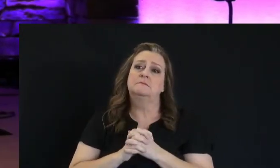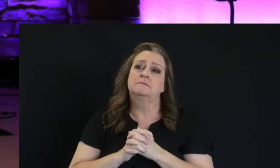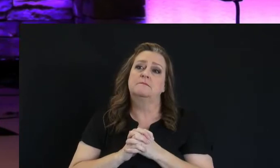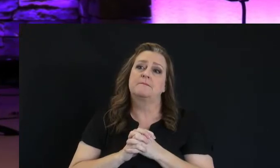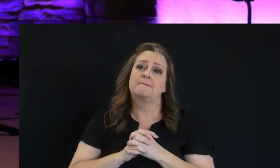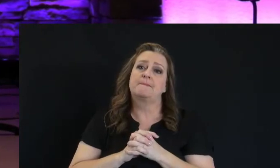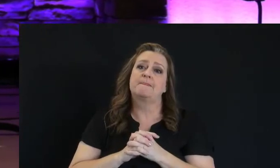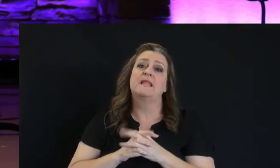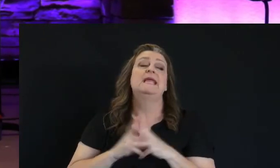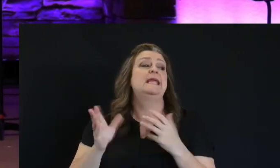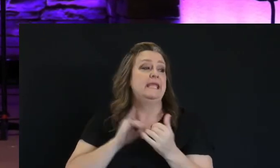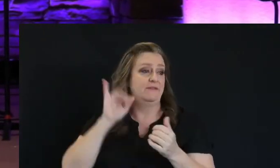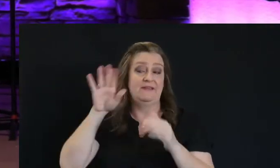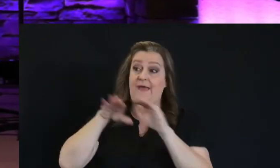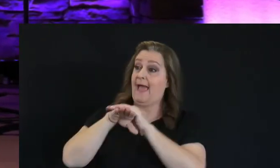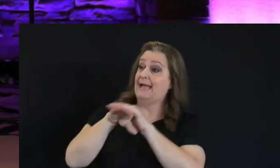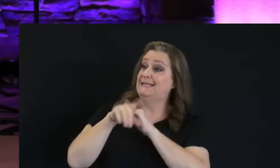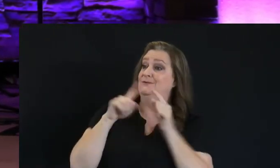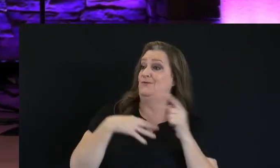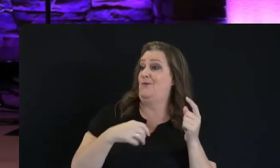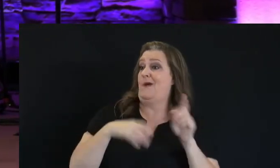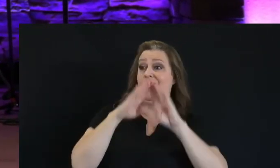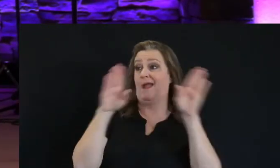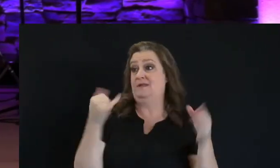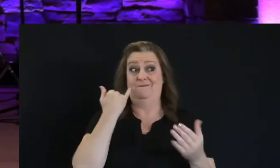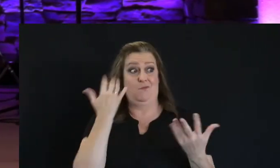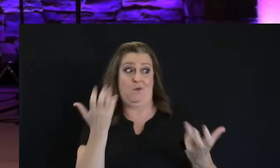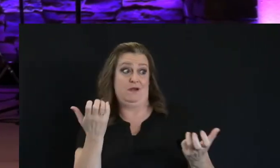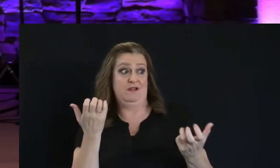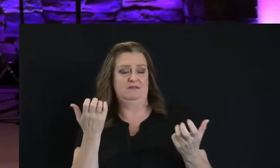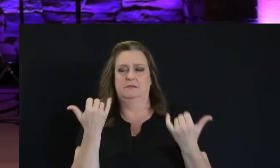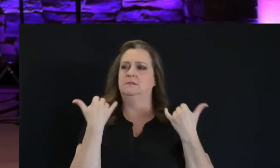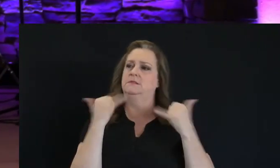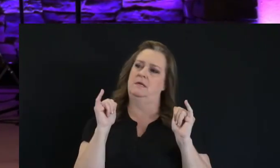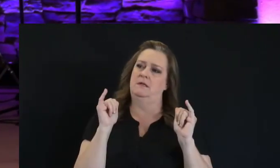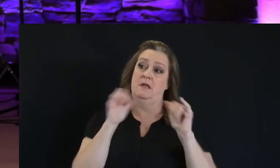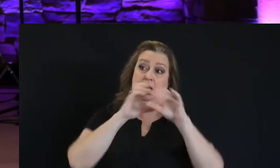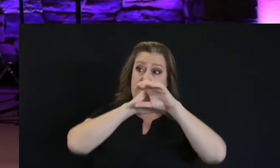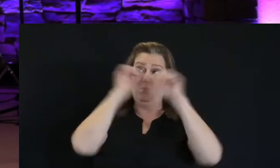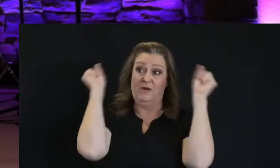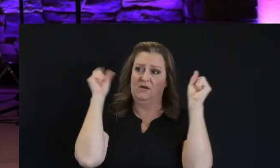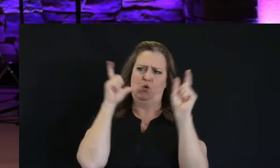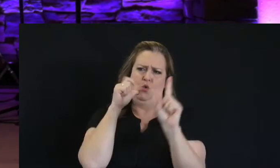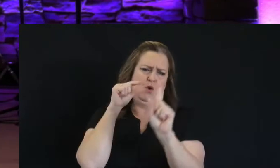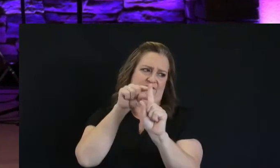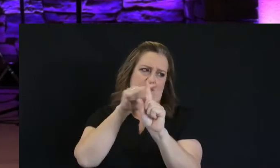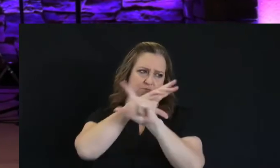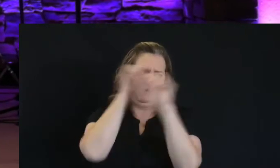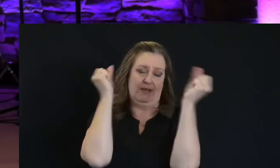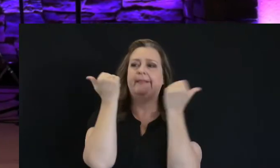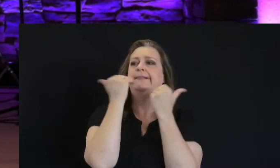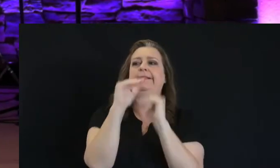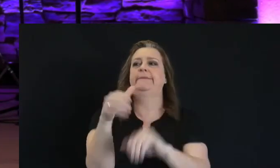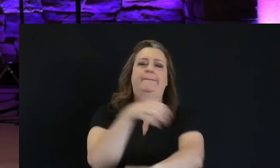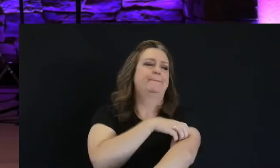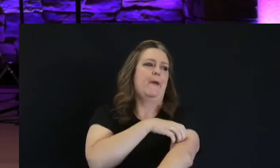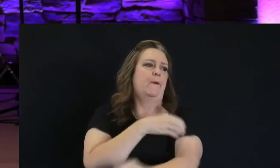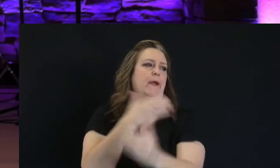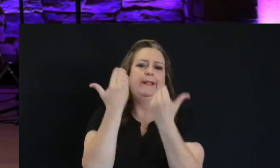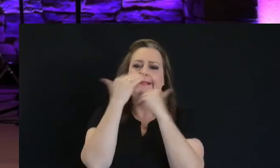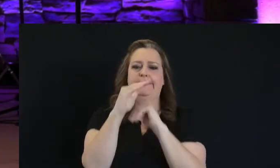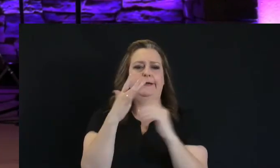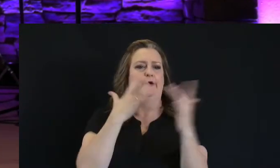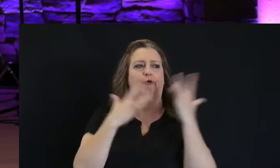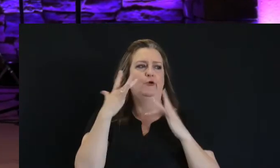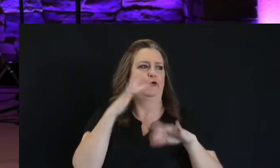Listen, even if we had access to the White House whenever we wanted, we're running up against a president, whoever that might be, that is limited in power, limited in